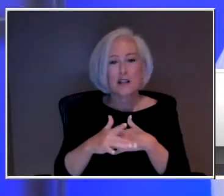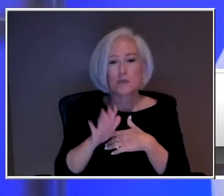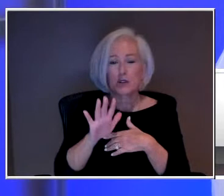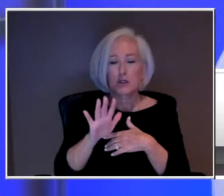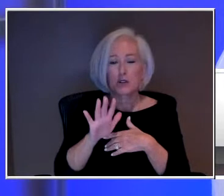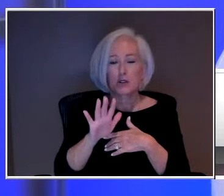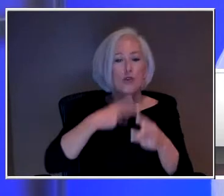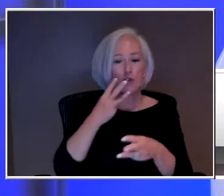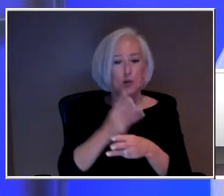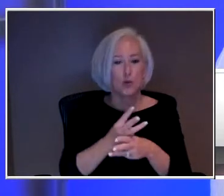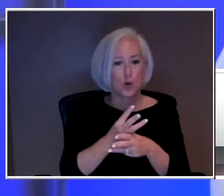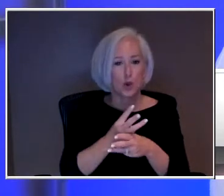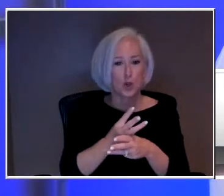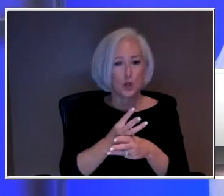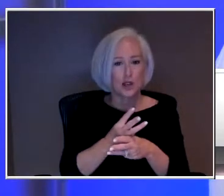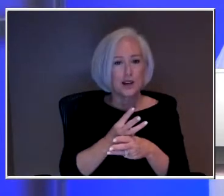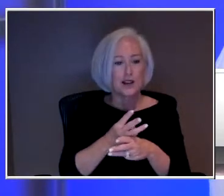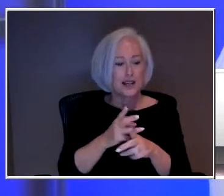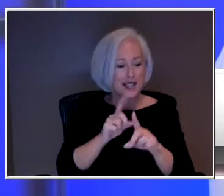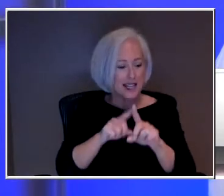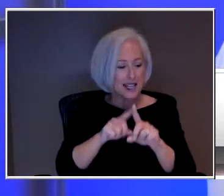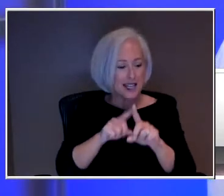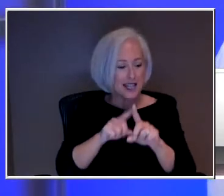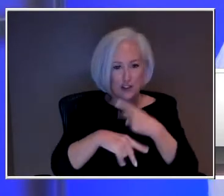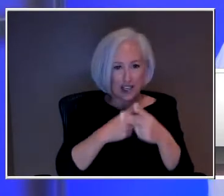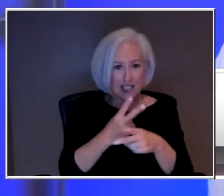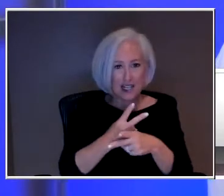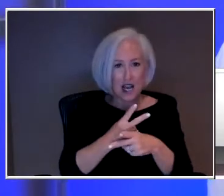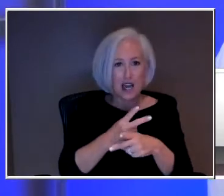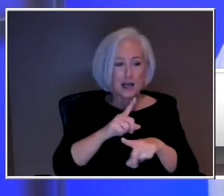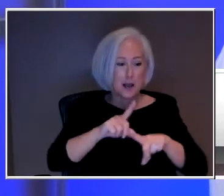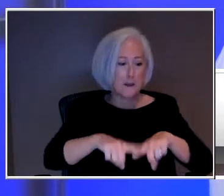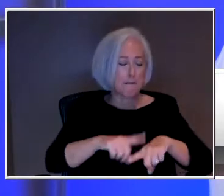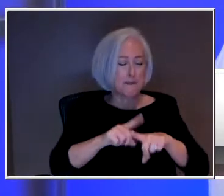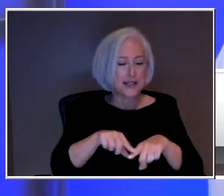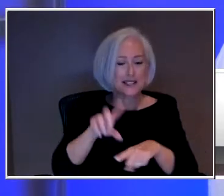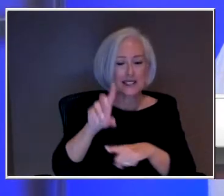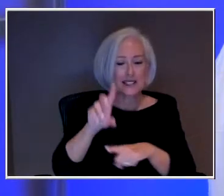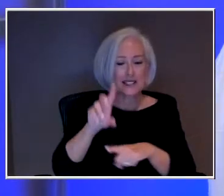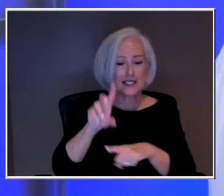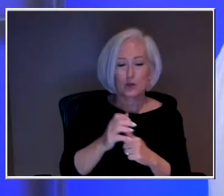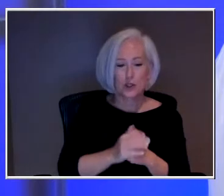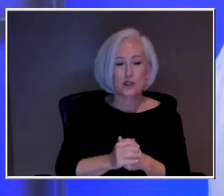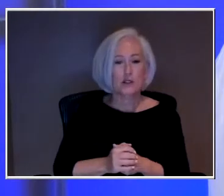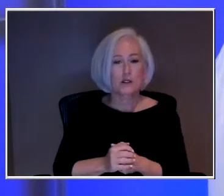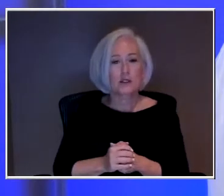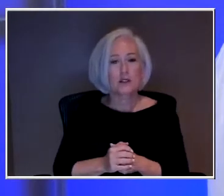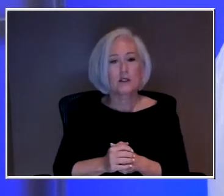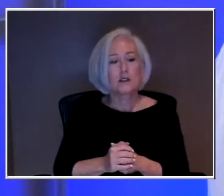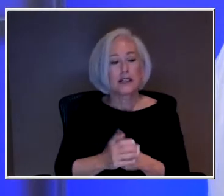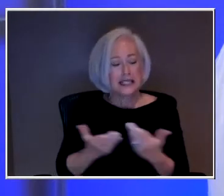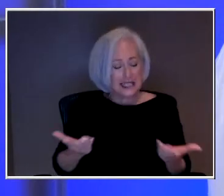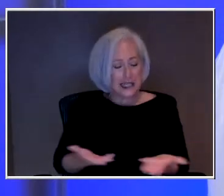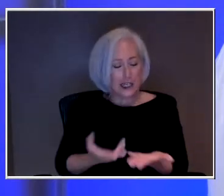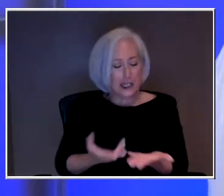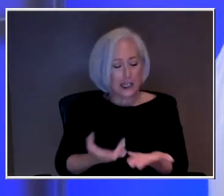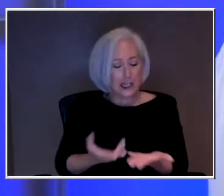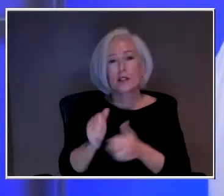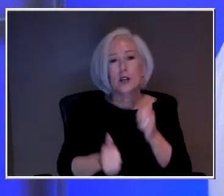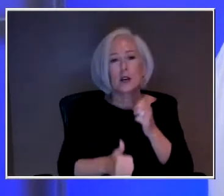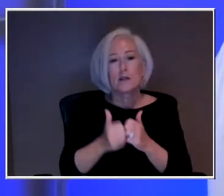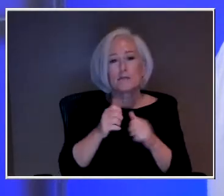kind of variations between covered diagnoses. In the U.S., commonly the most typical diagnoses people have